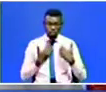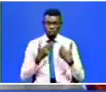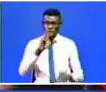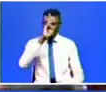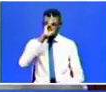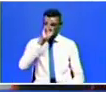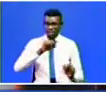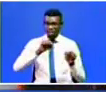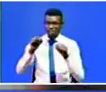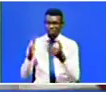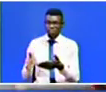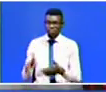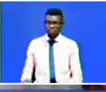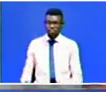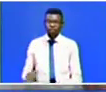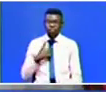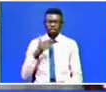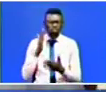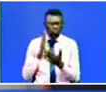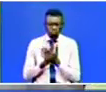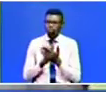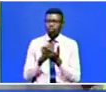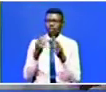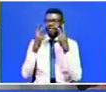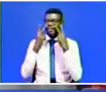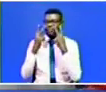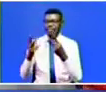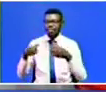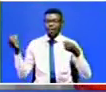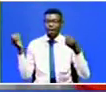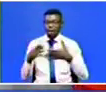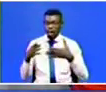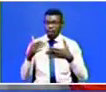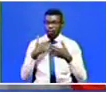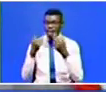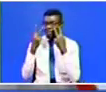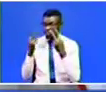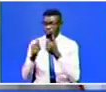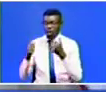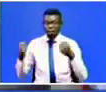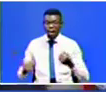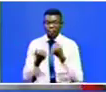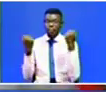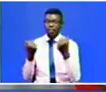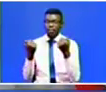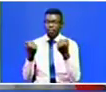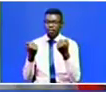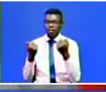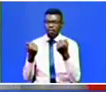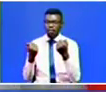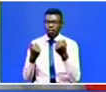mi ama kivitness kwa sababu accident imefanyika nikiona kwa macho all what have gone